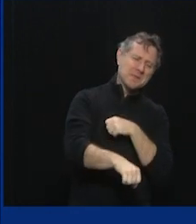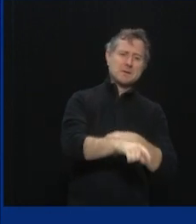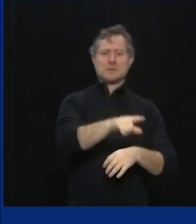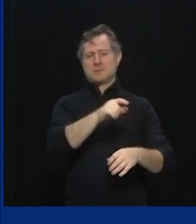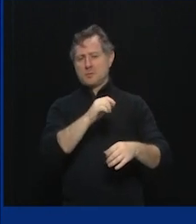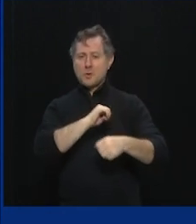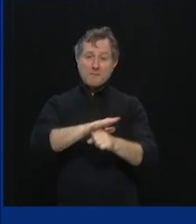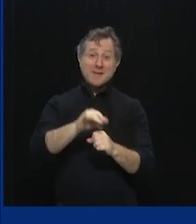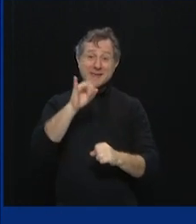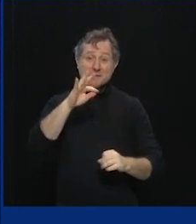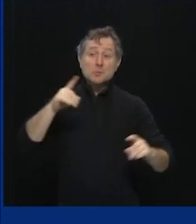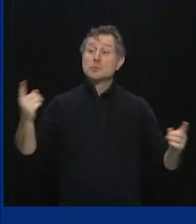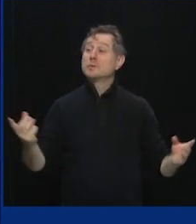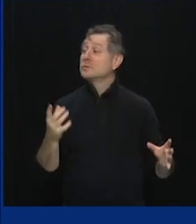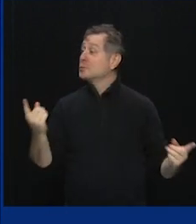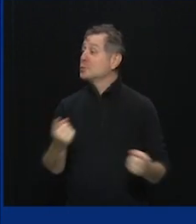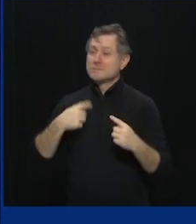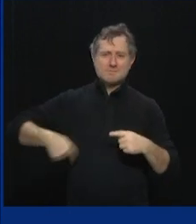do it together.